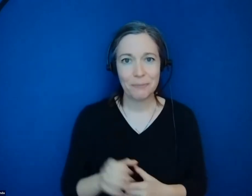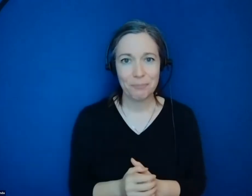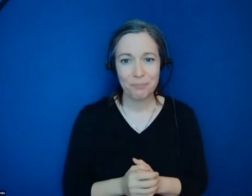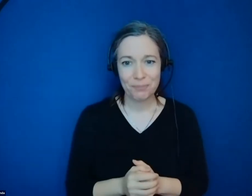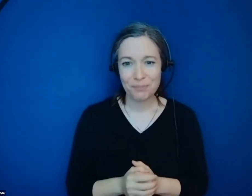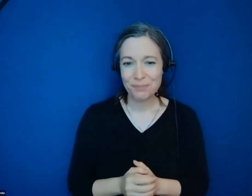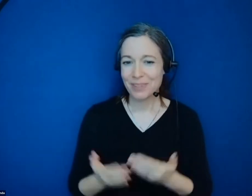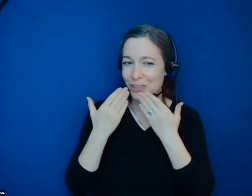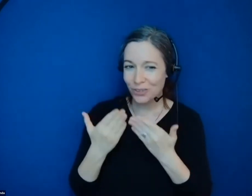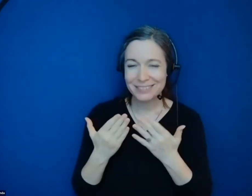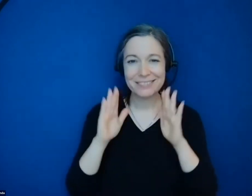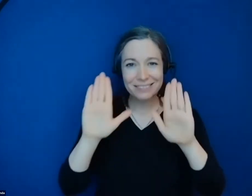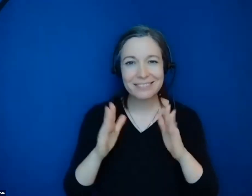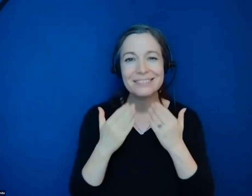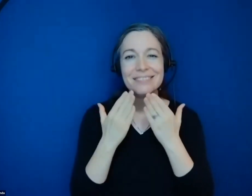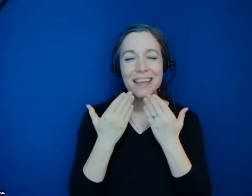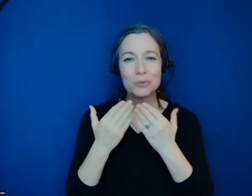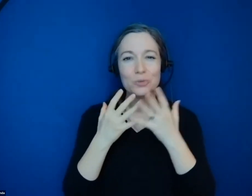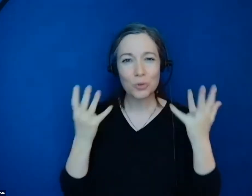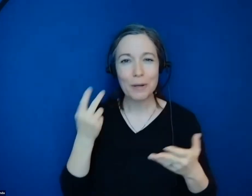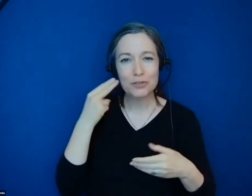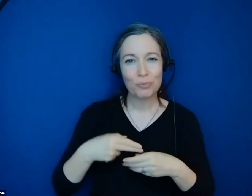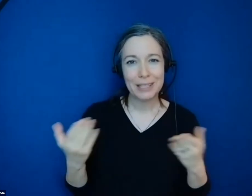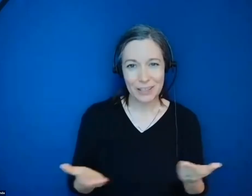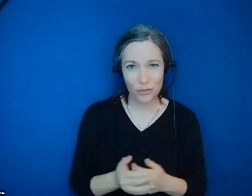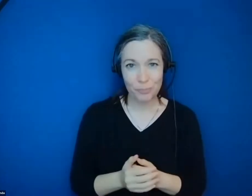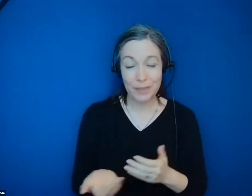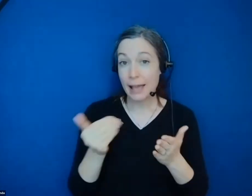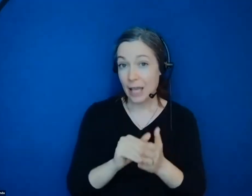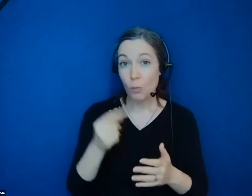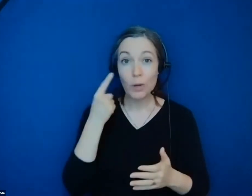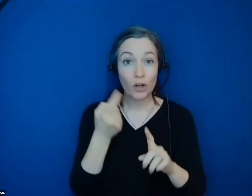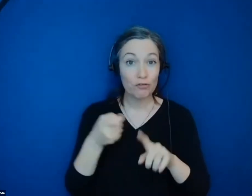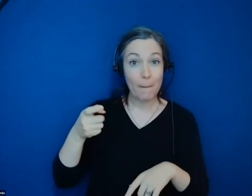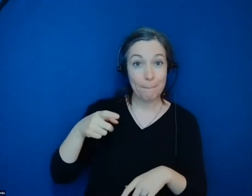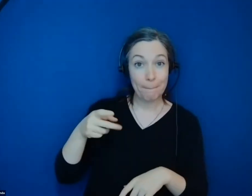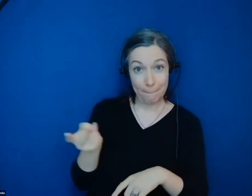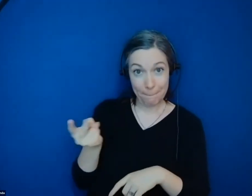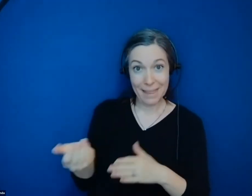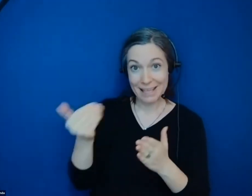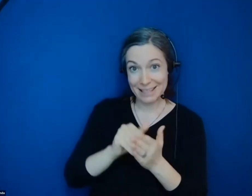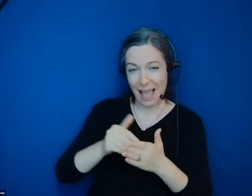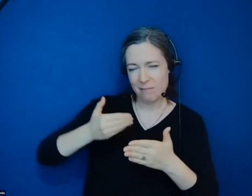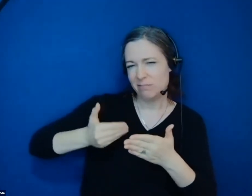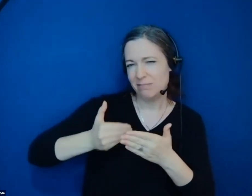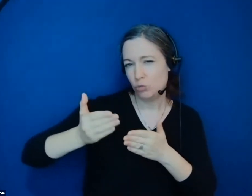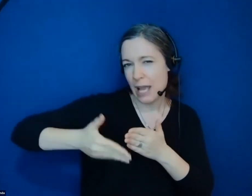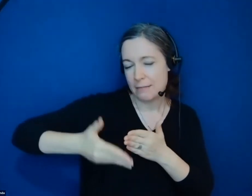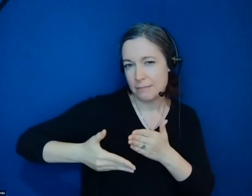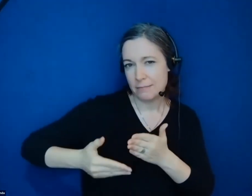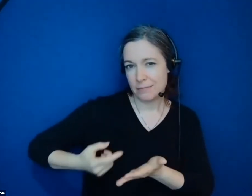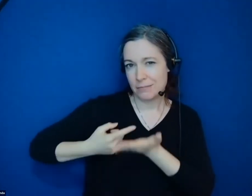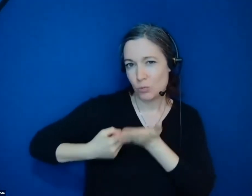Great, thank you guys so much for being here again we're going to hear them from them at the end of the program to talk all things FCC from the